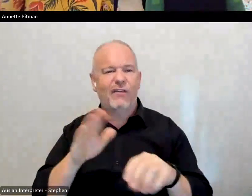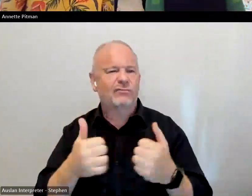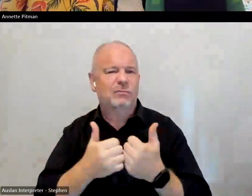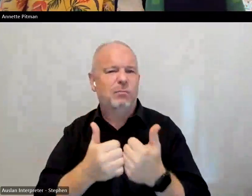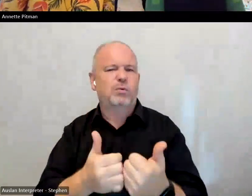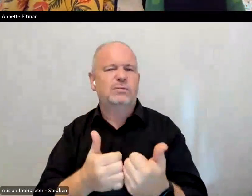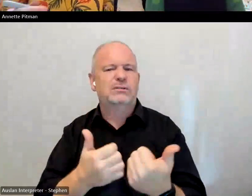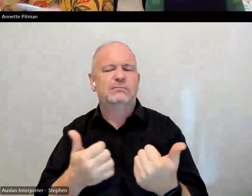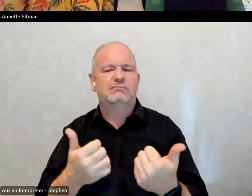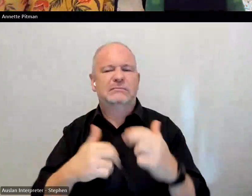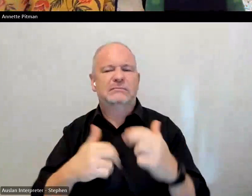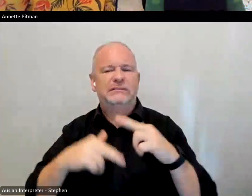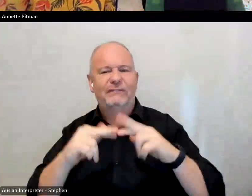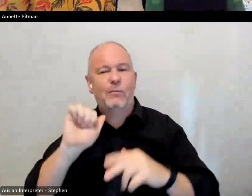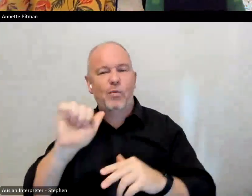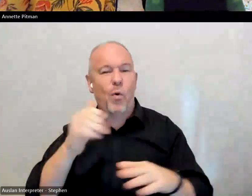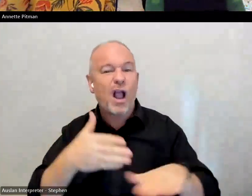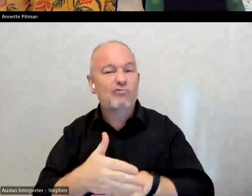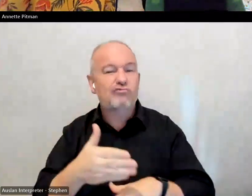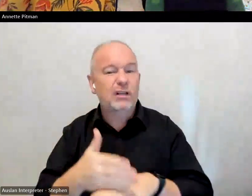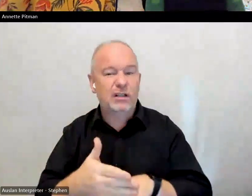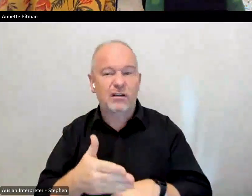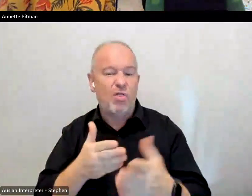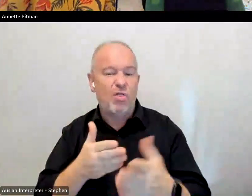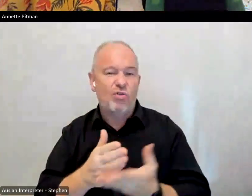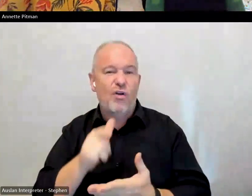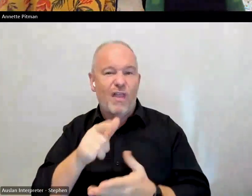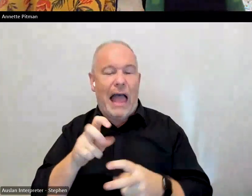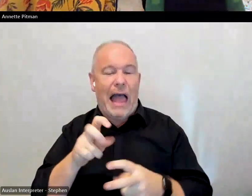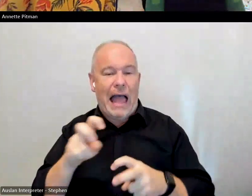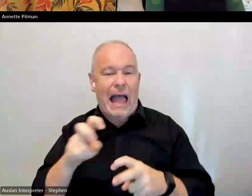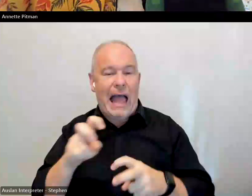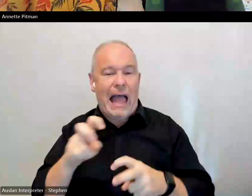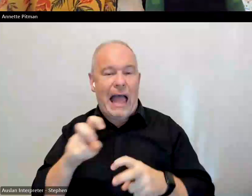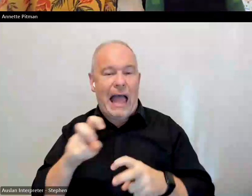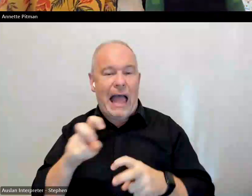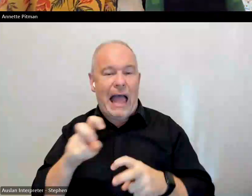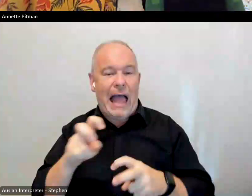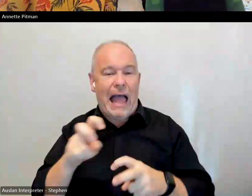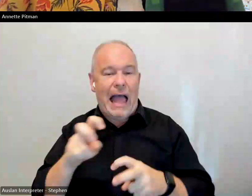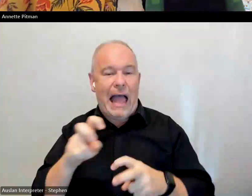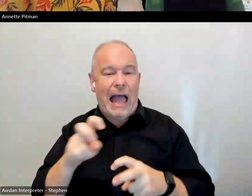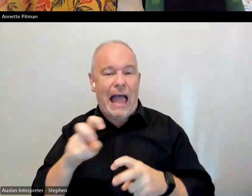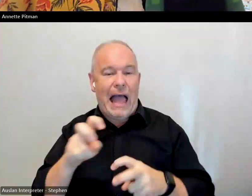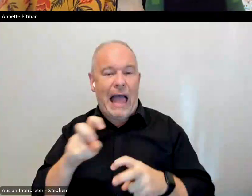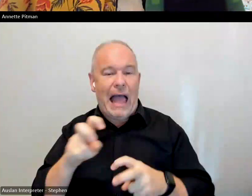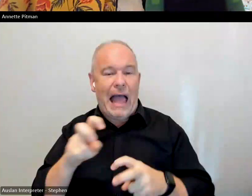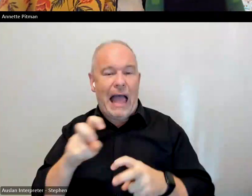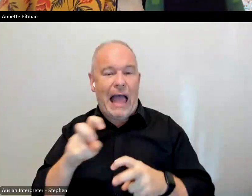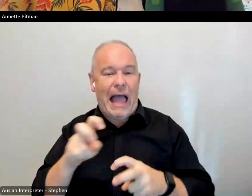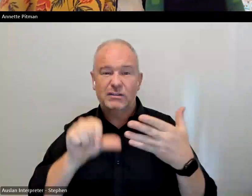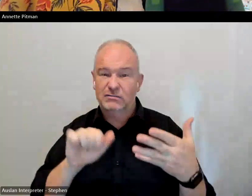and developing your career through that activity, then yes, it would fall within the criteria.